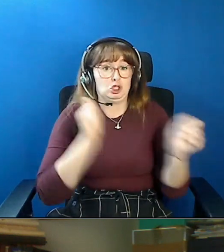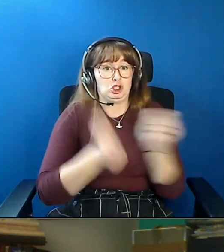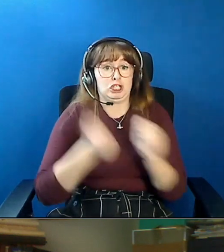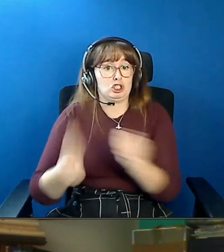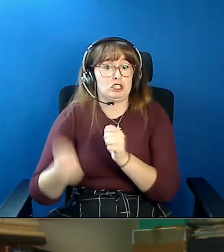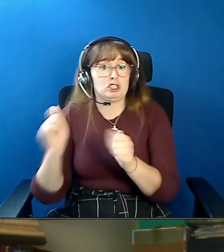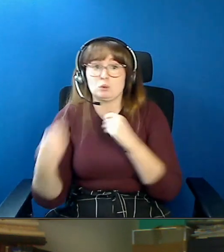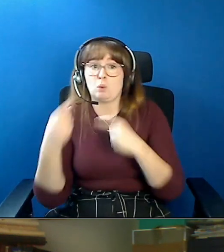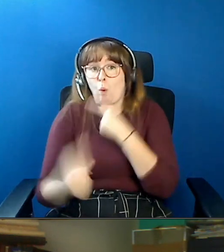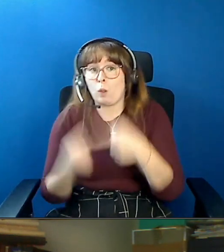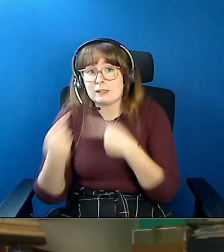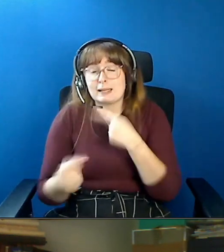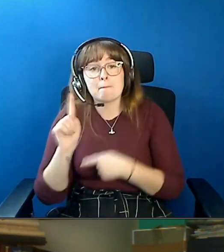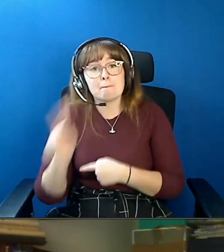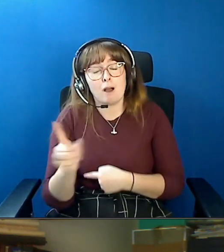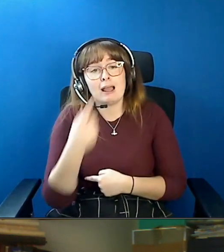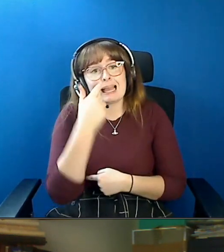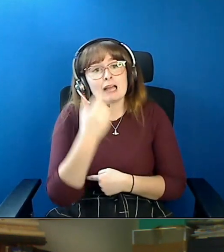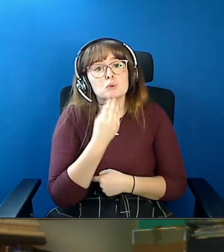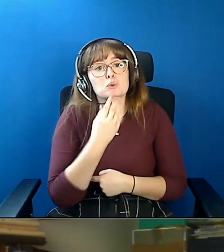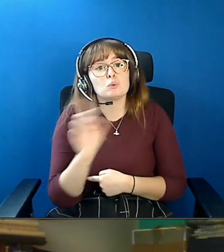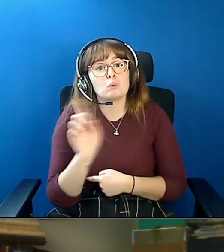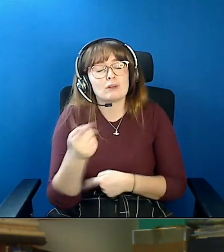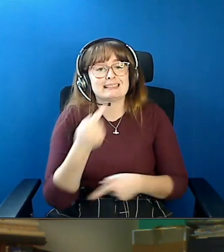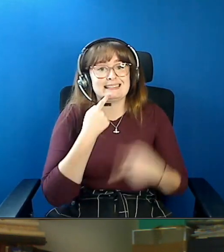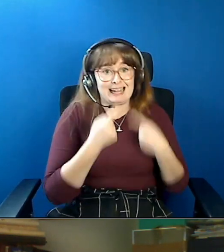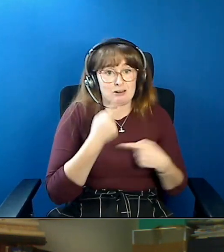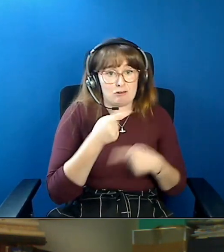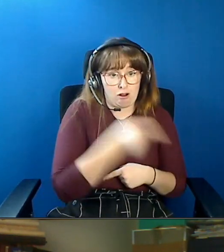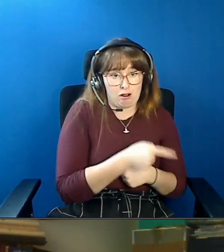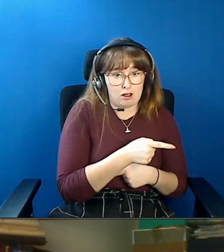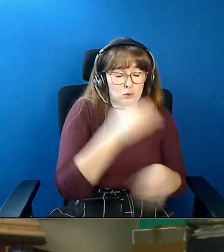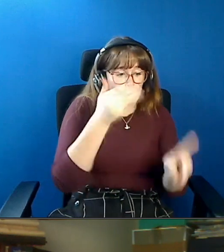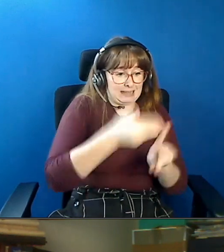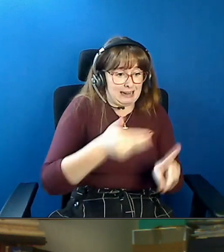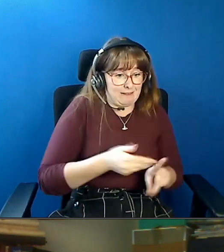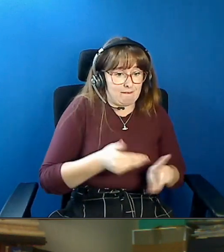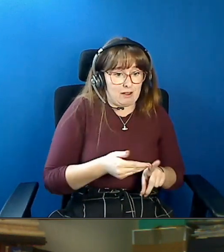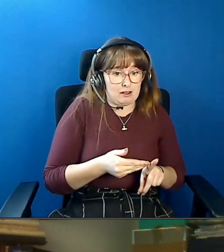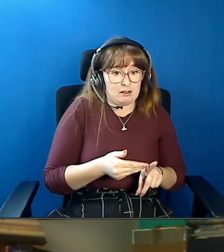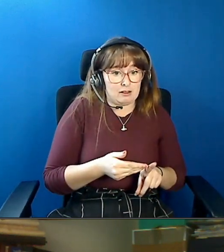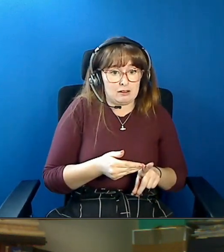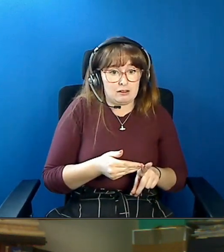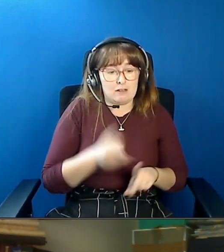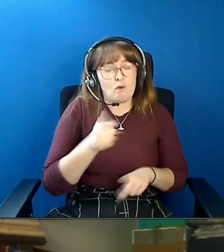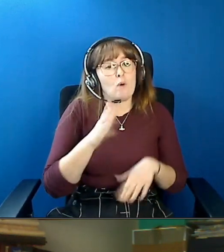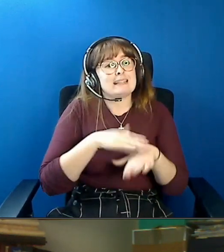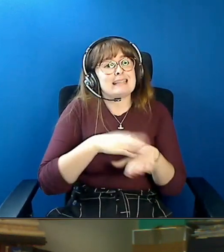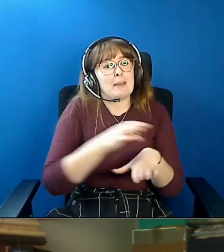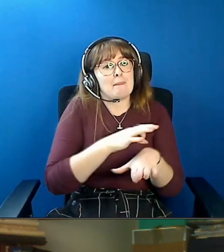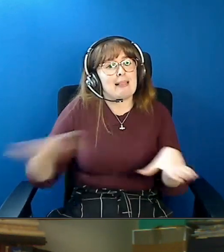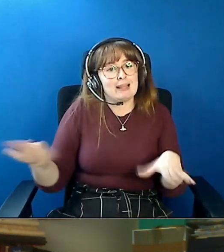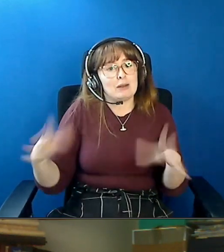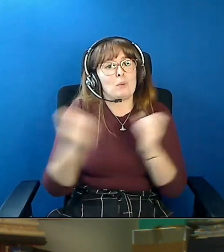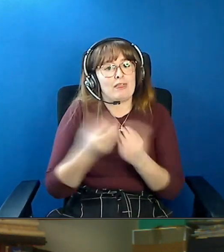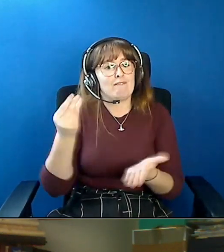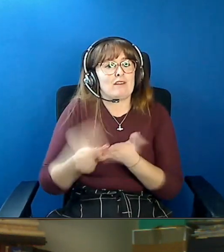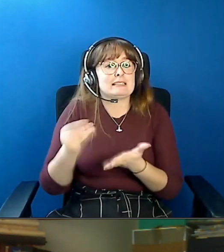But what you can use is you can use data to identify the timescales that come with the funding bids are